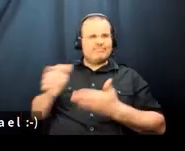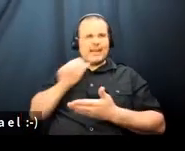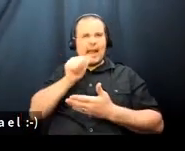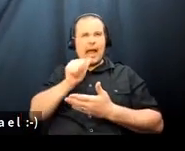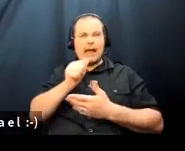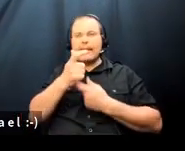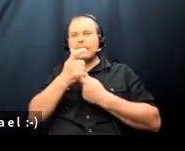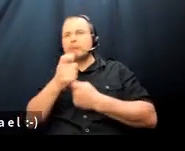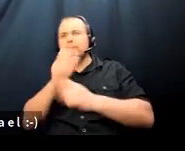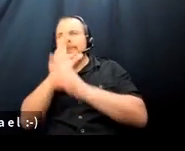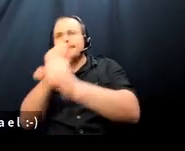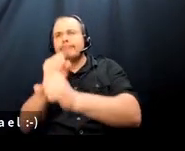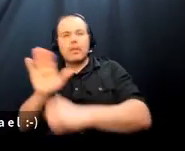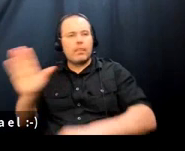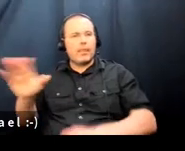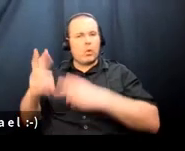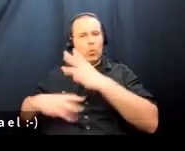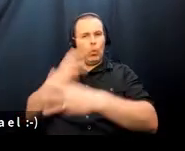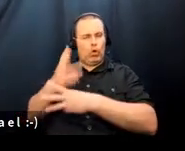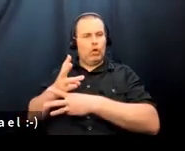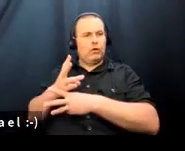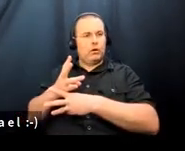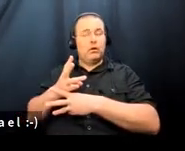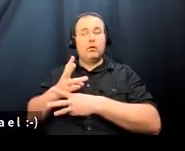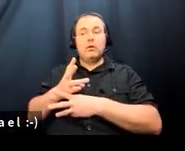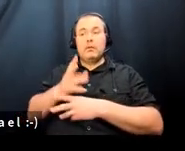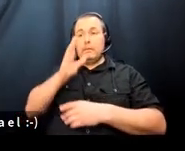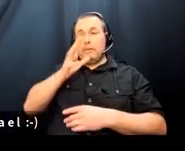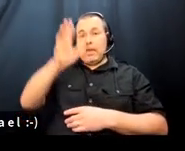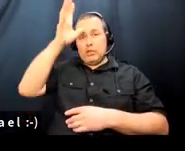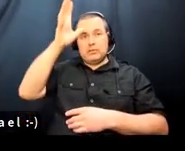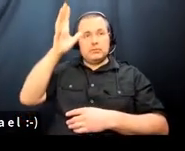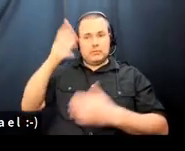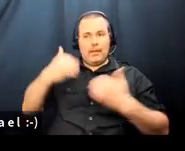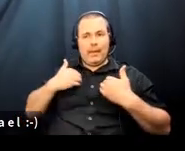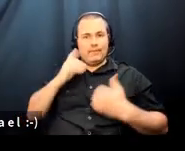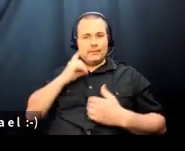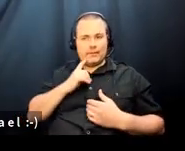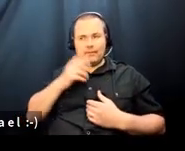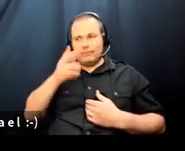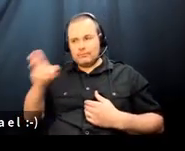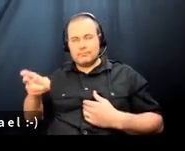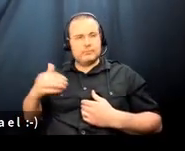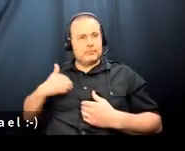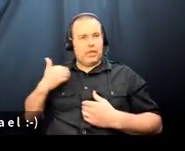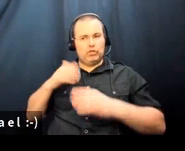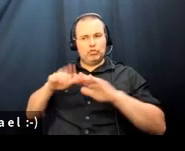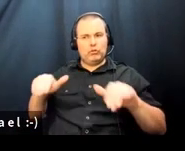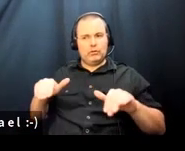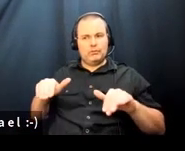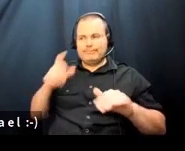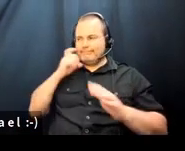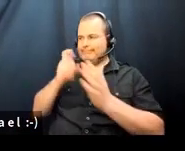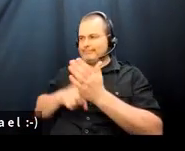what I hear from the parents of deaf and hard of hearing young children is that their interactions